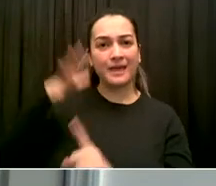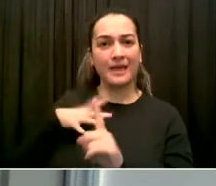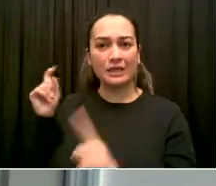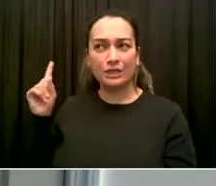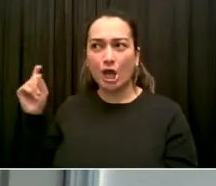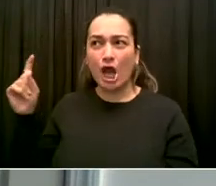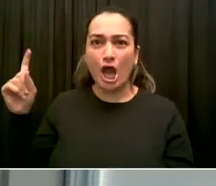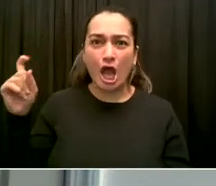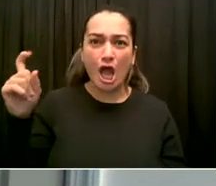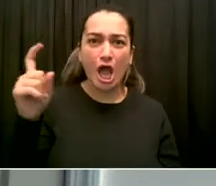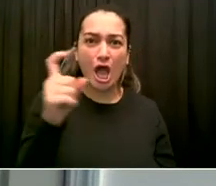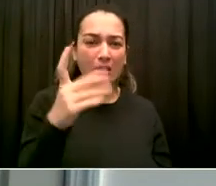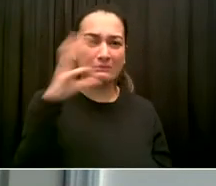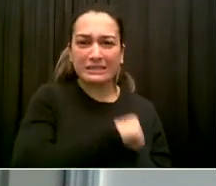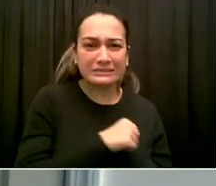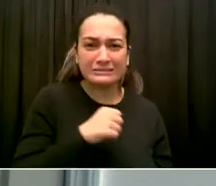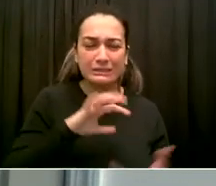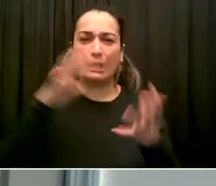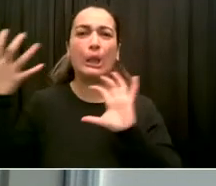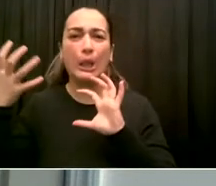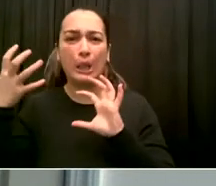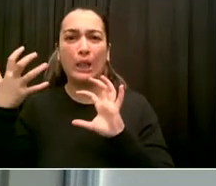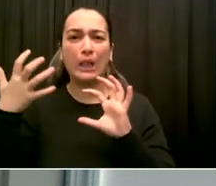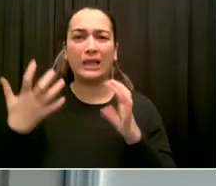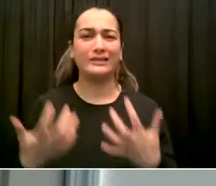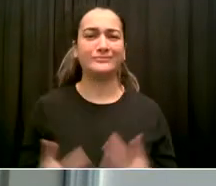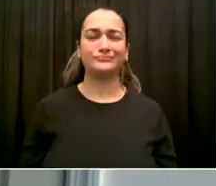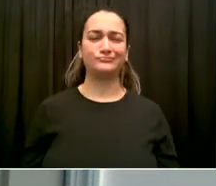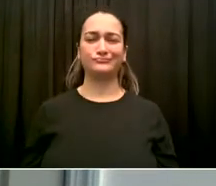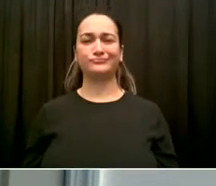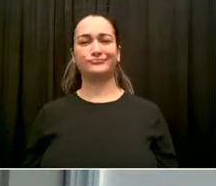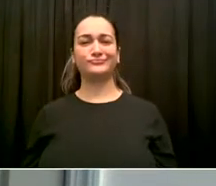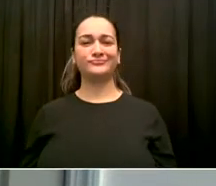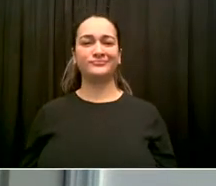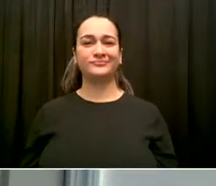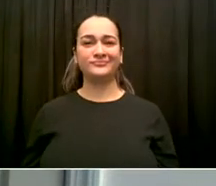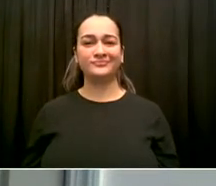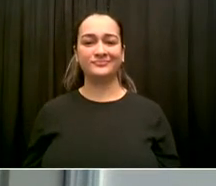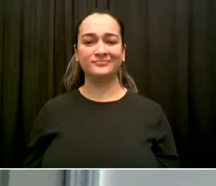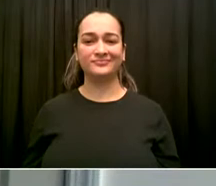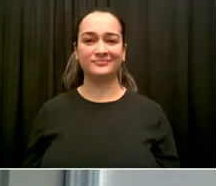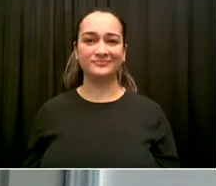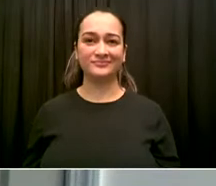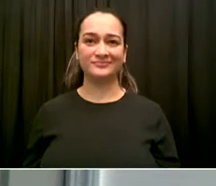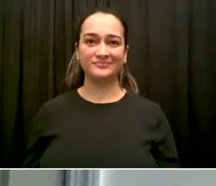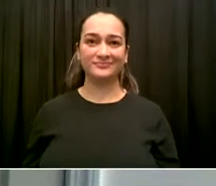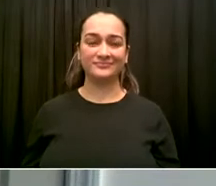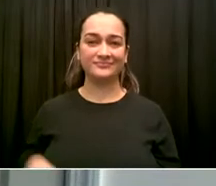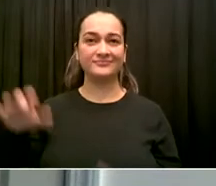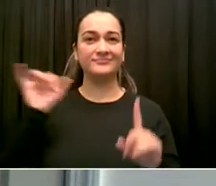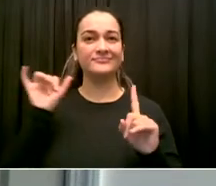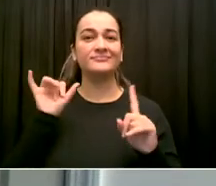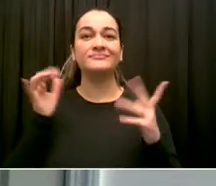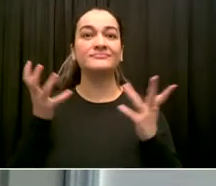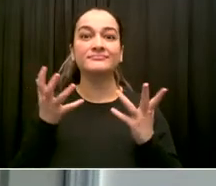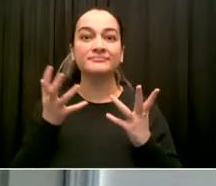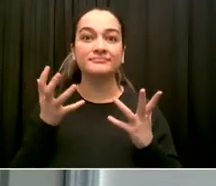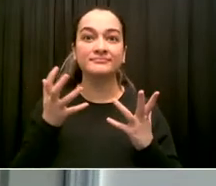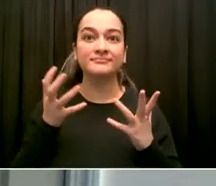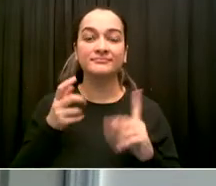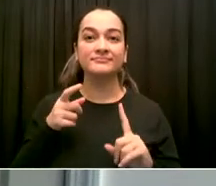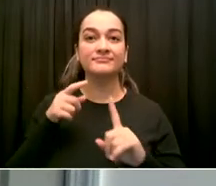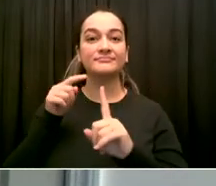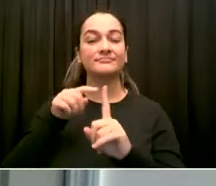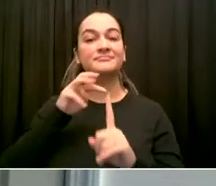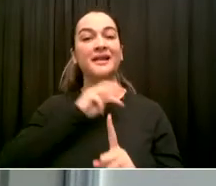issue of expediency. I know some are out there saying that Otto is pulling a Mayor Quimby-like flip-flop and that